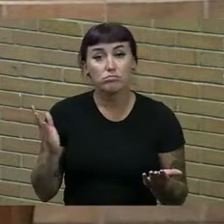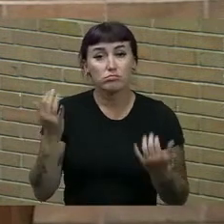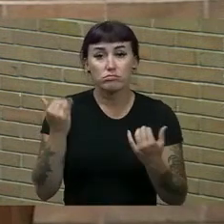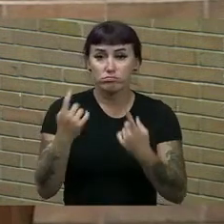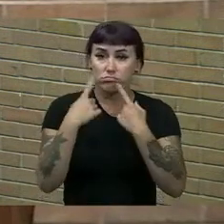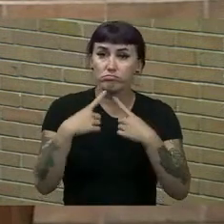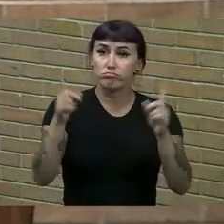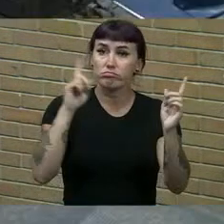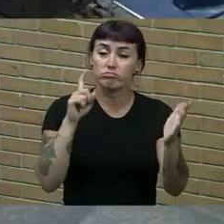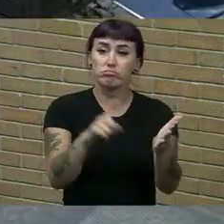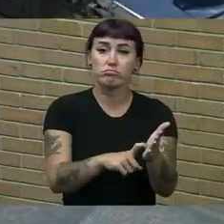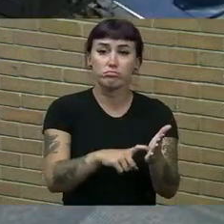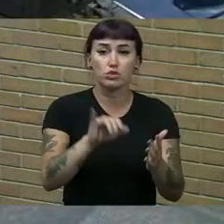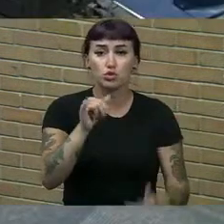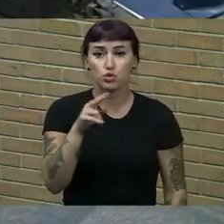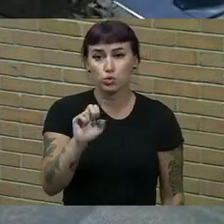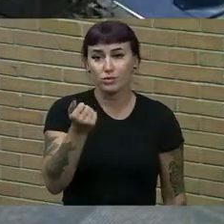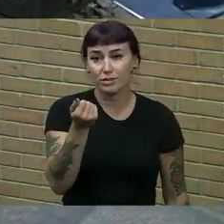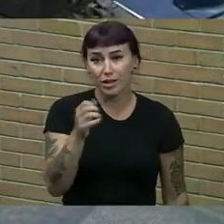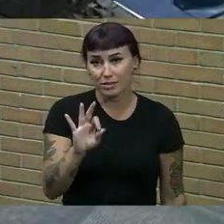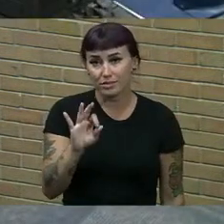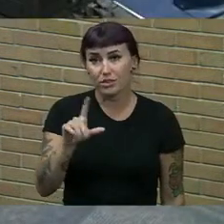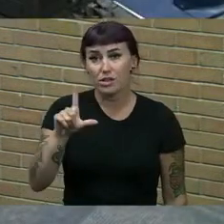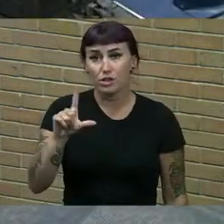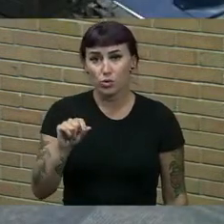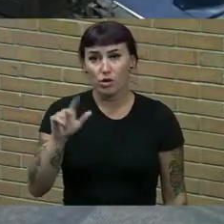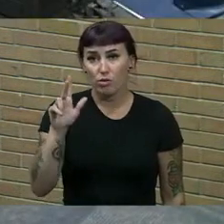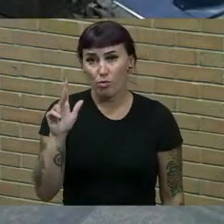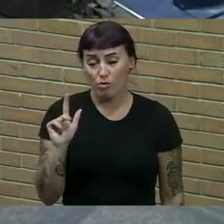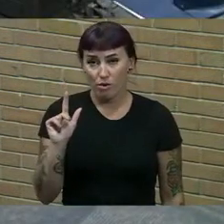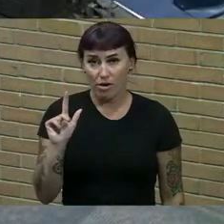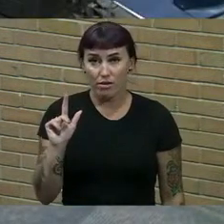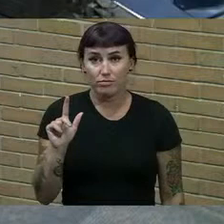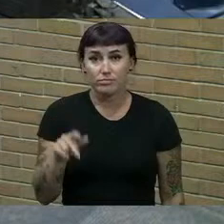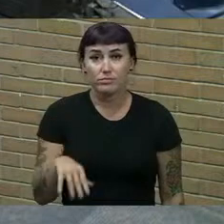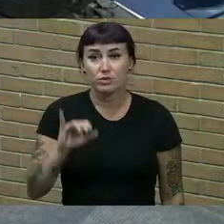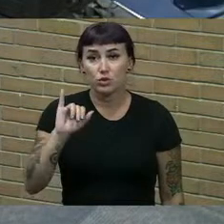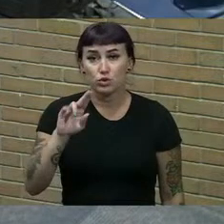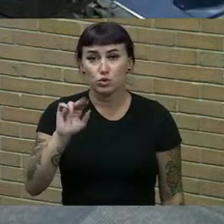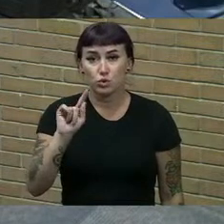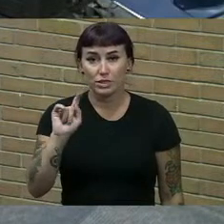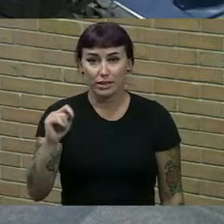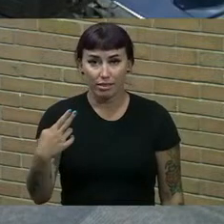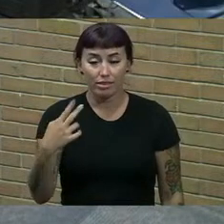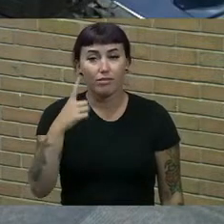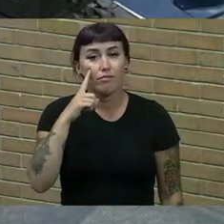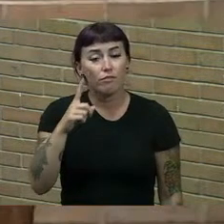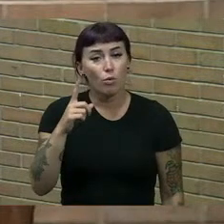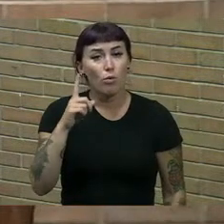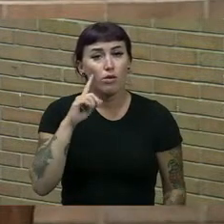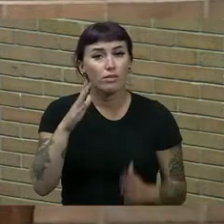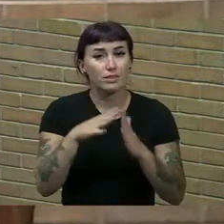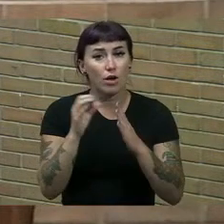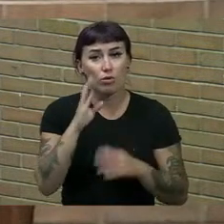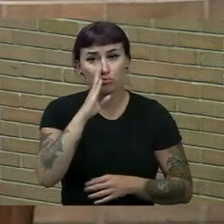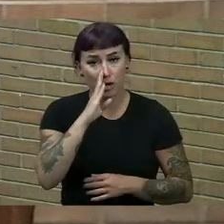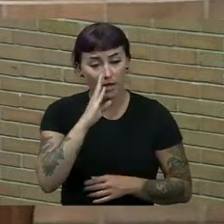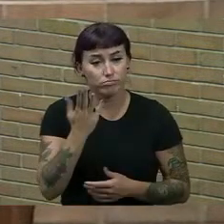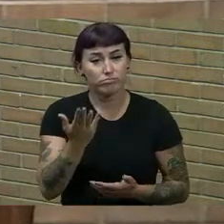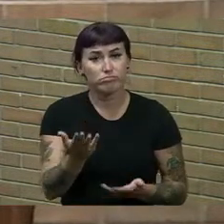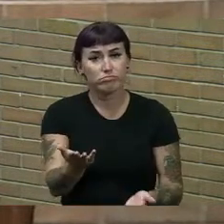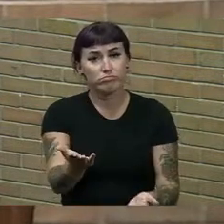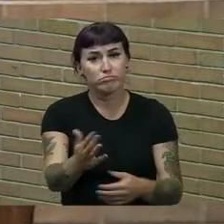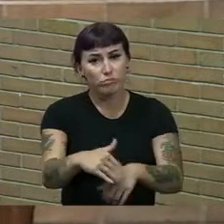hereby recognize June 19th, 2023 as Juneteenth in the town of Brighton, and we call upon